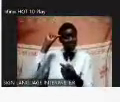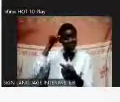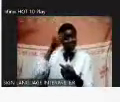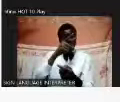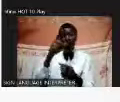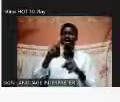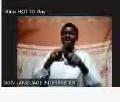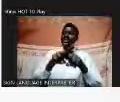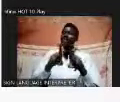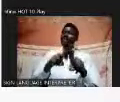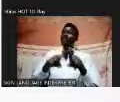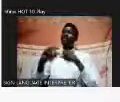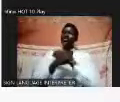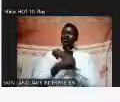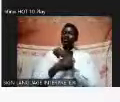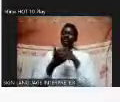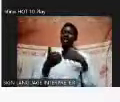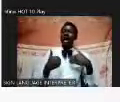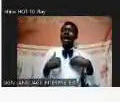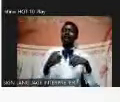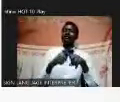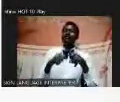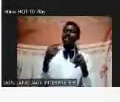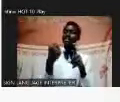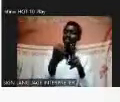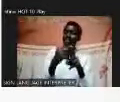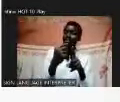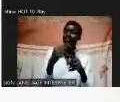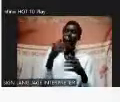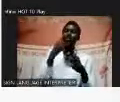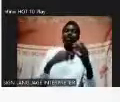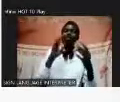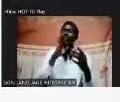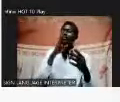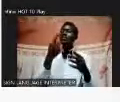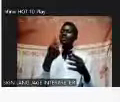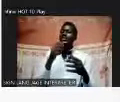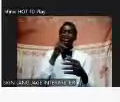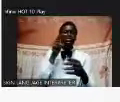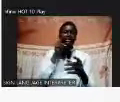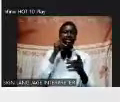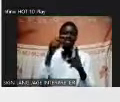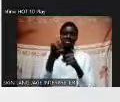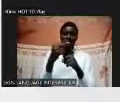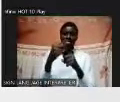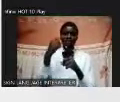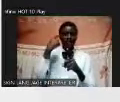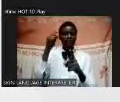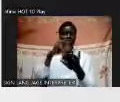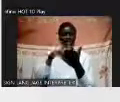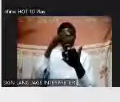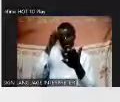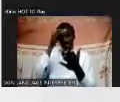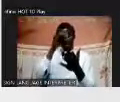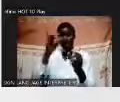different terminologies, and what will be the Nigerian terminologies for learning disabilities. Okay, so this is